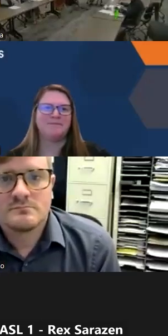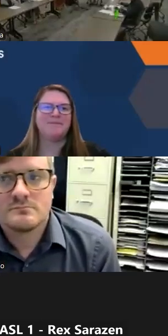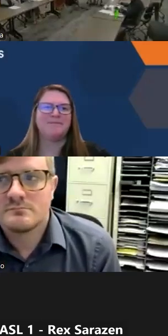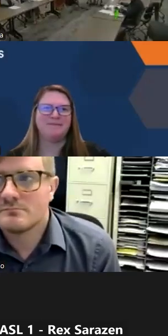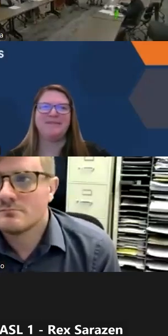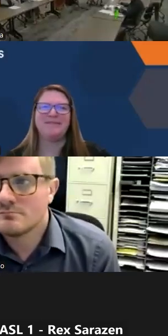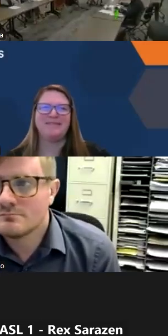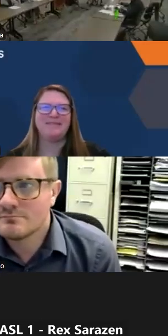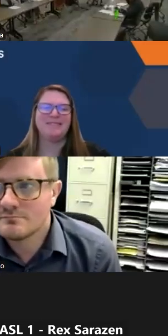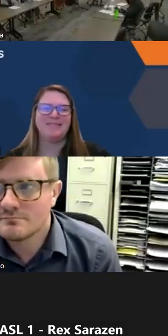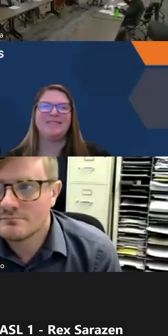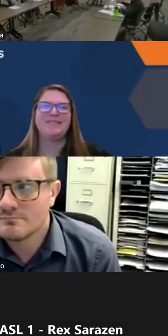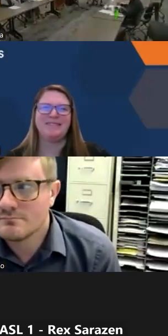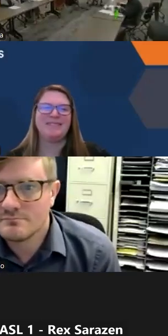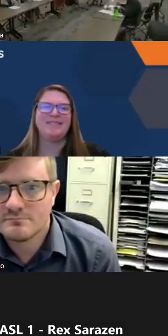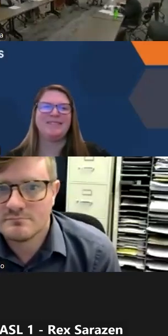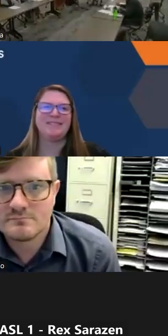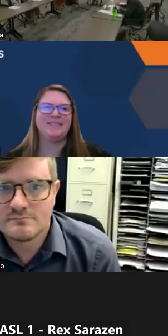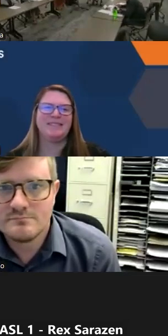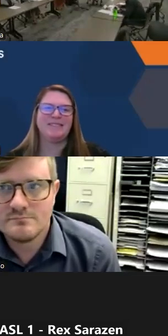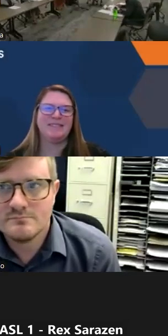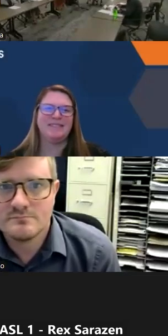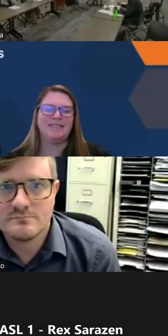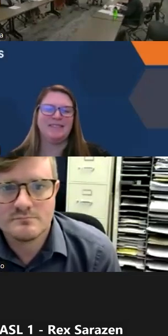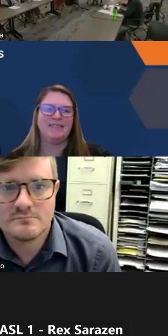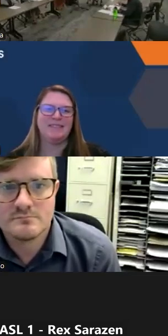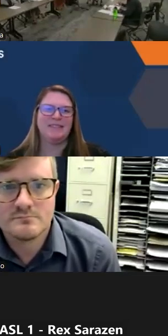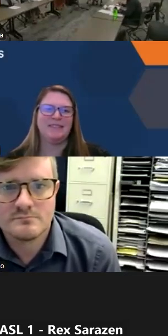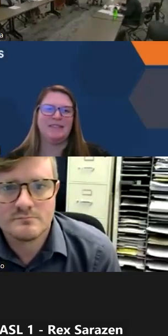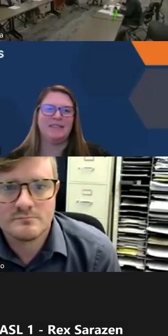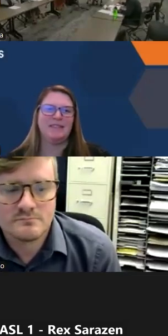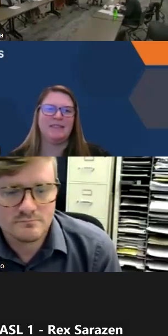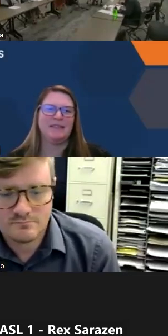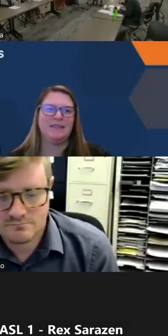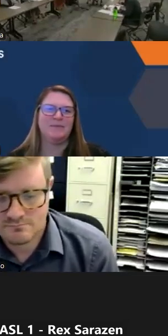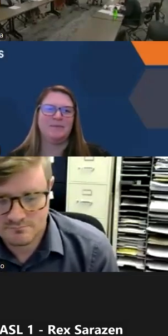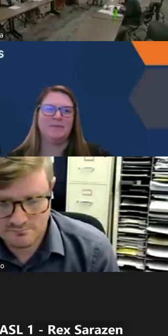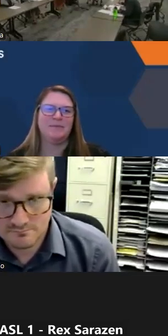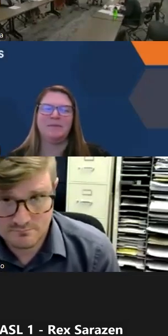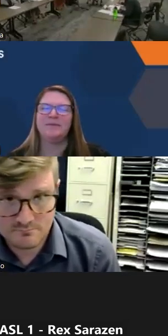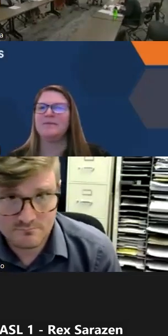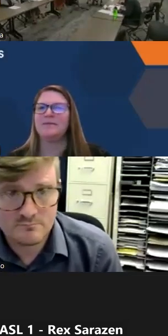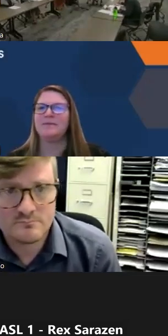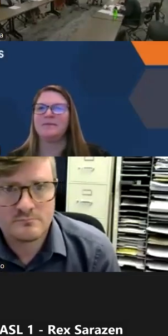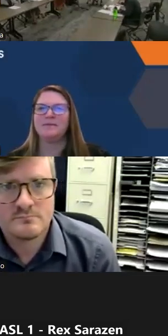people. Aye. Aye. Why don't we do any opposition?